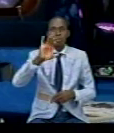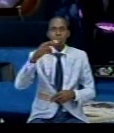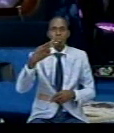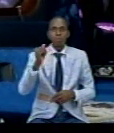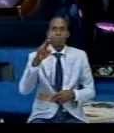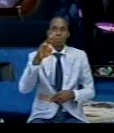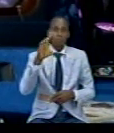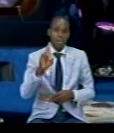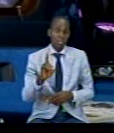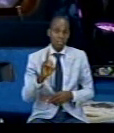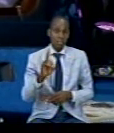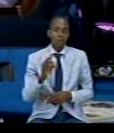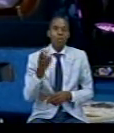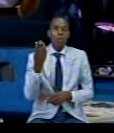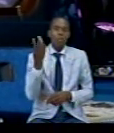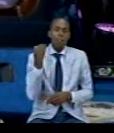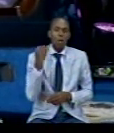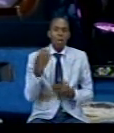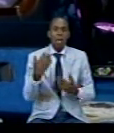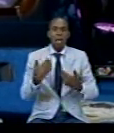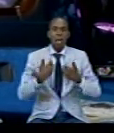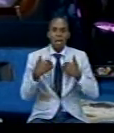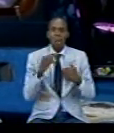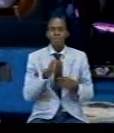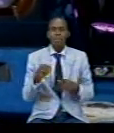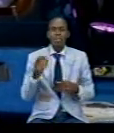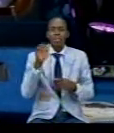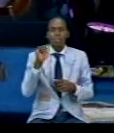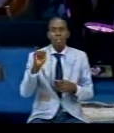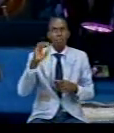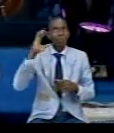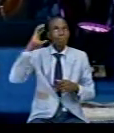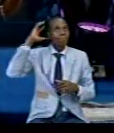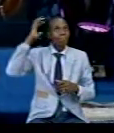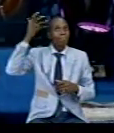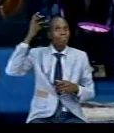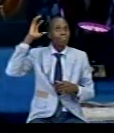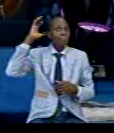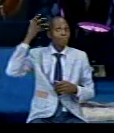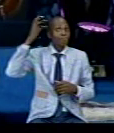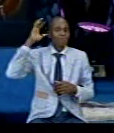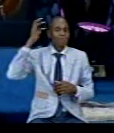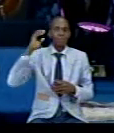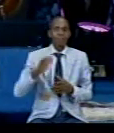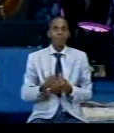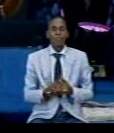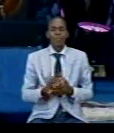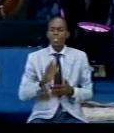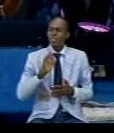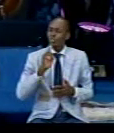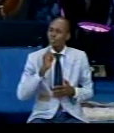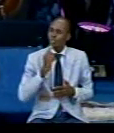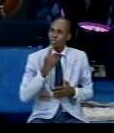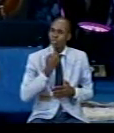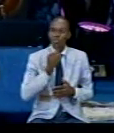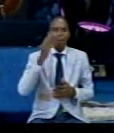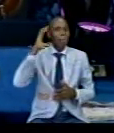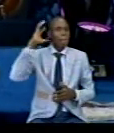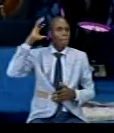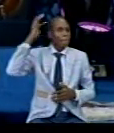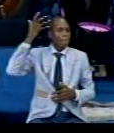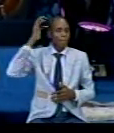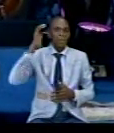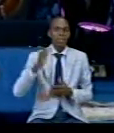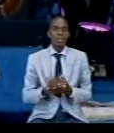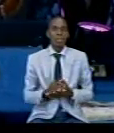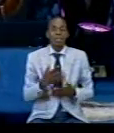was having insanity, real madness. And the parents